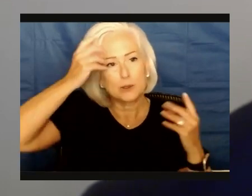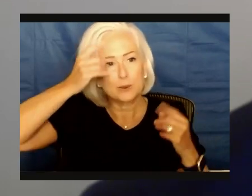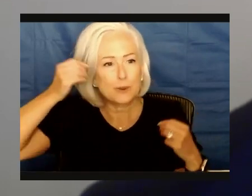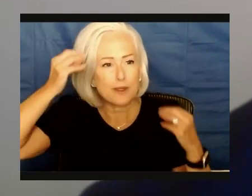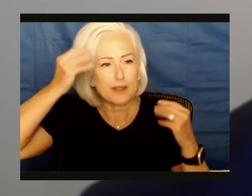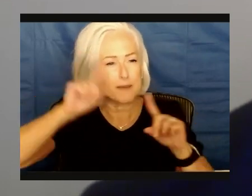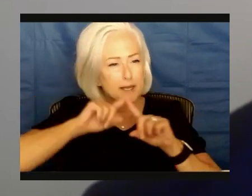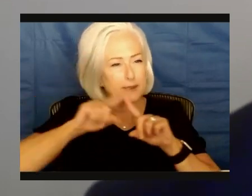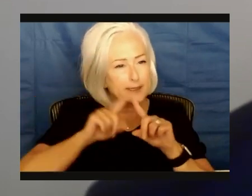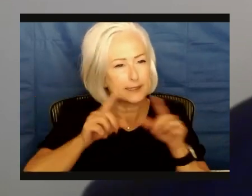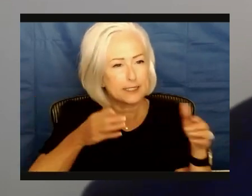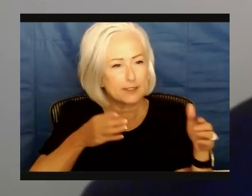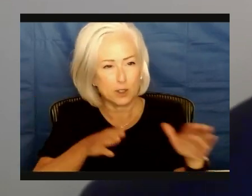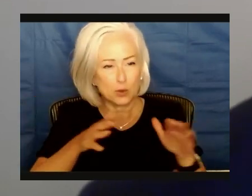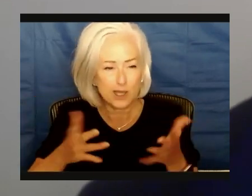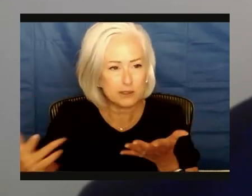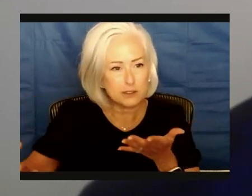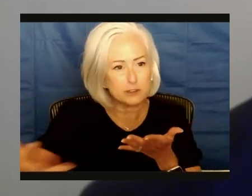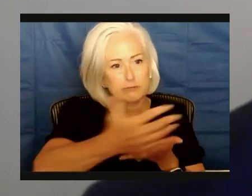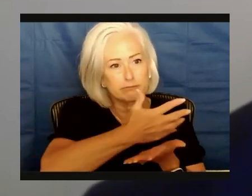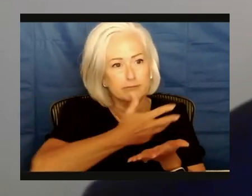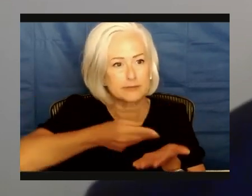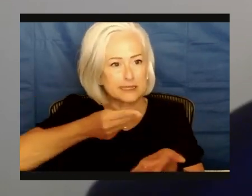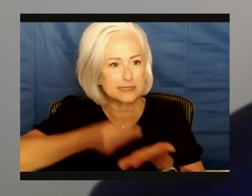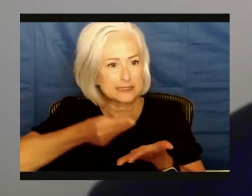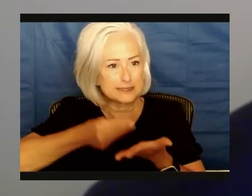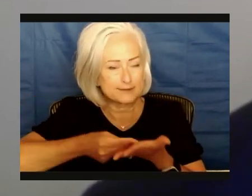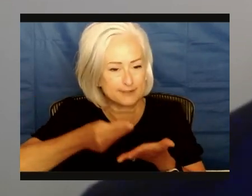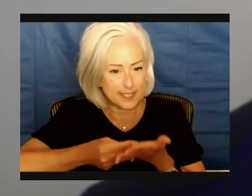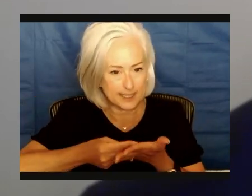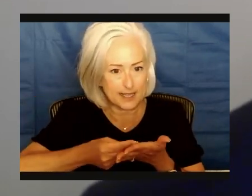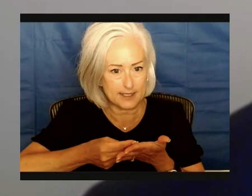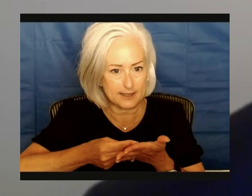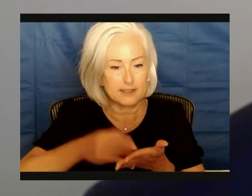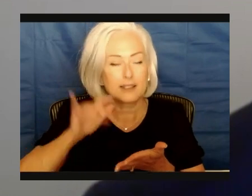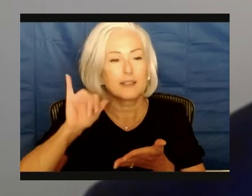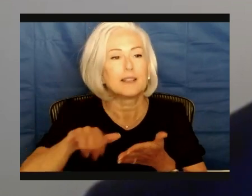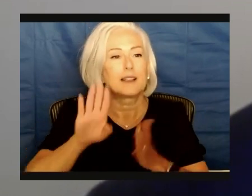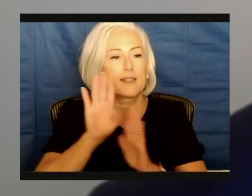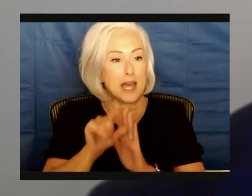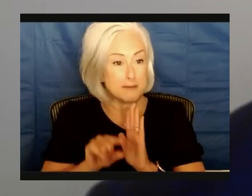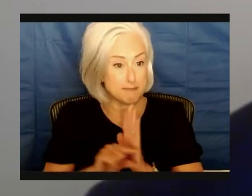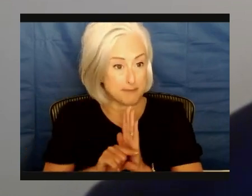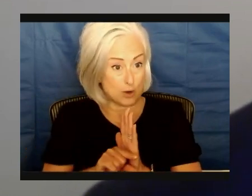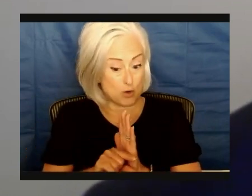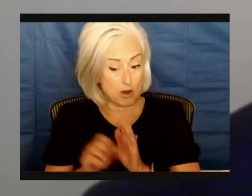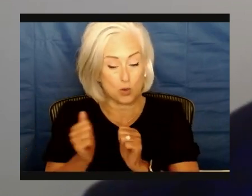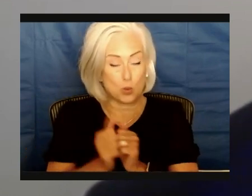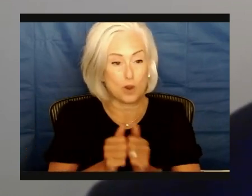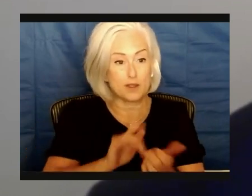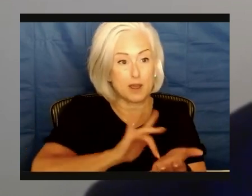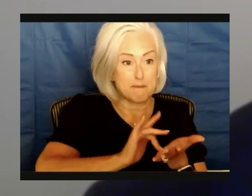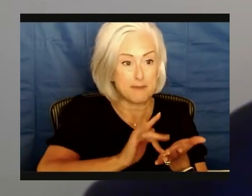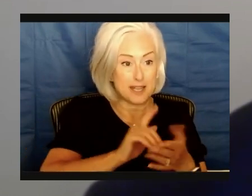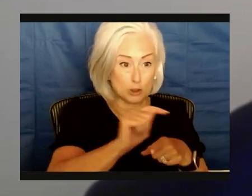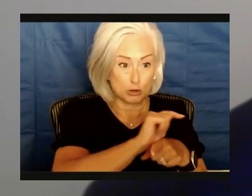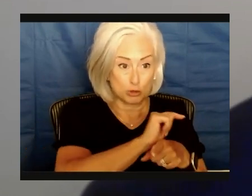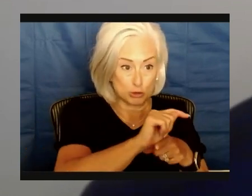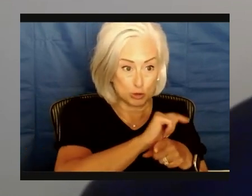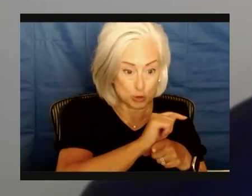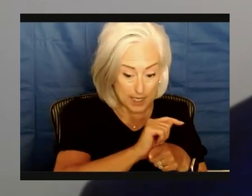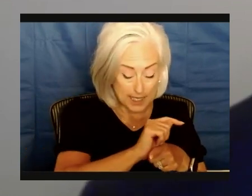of health financing. And it is on that background that after my medical training and my experience in international